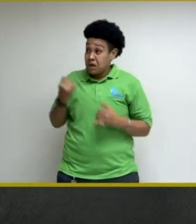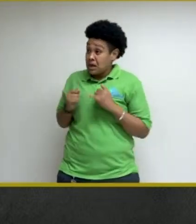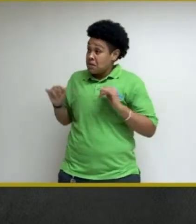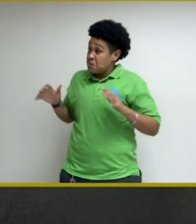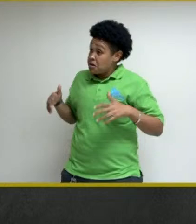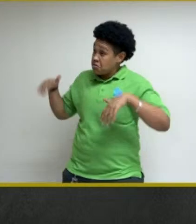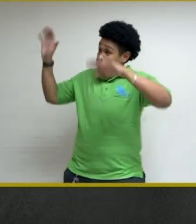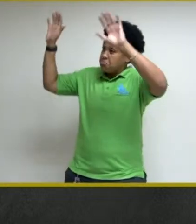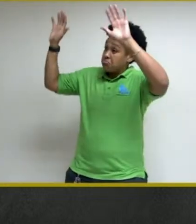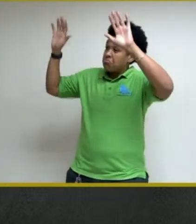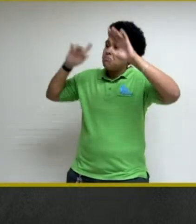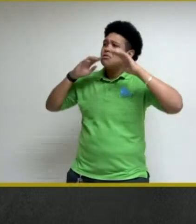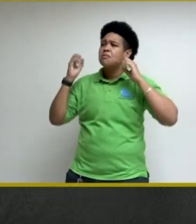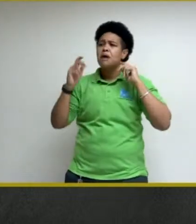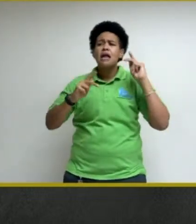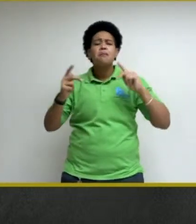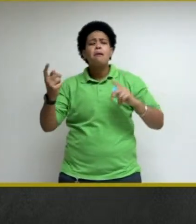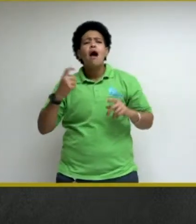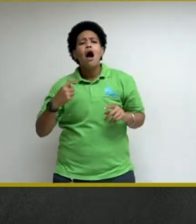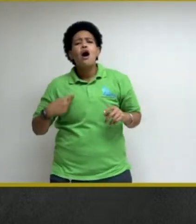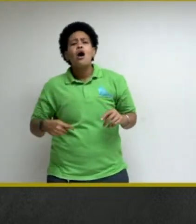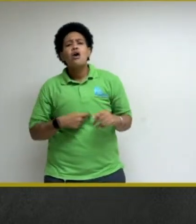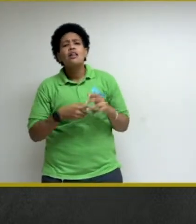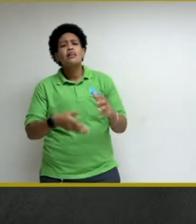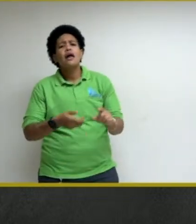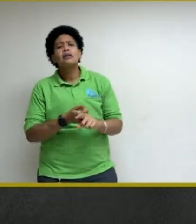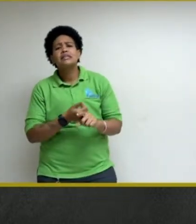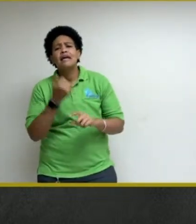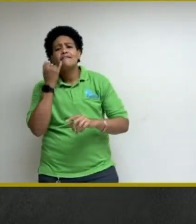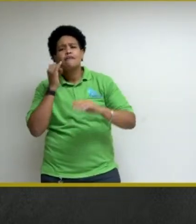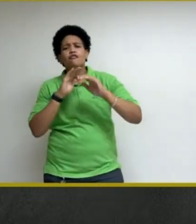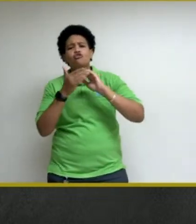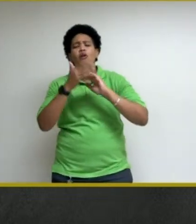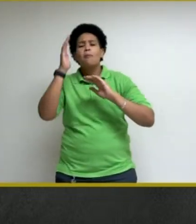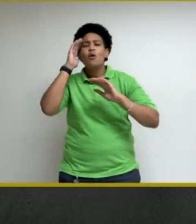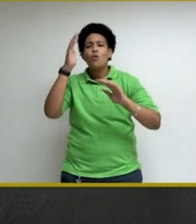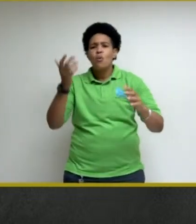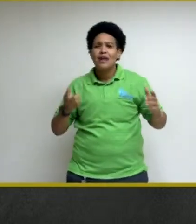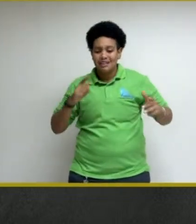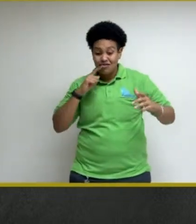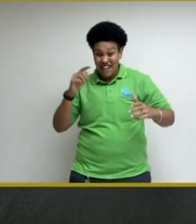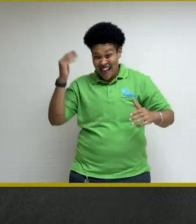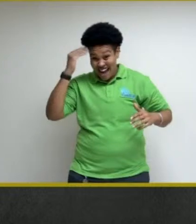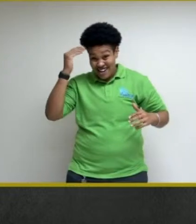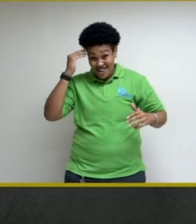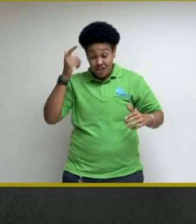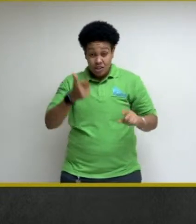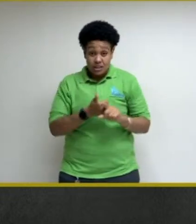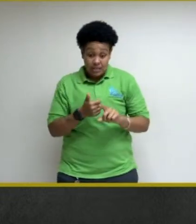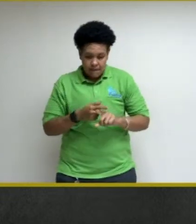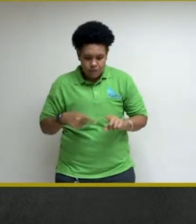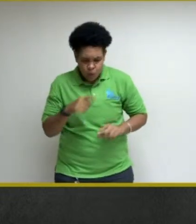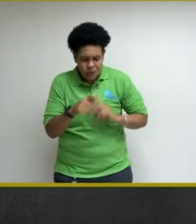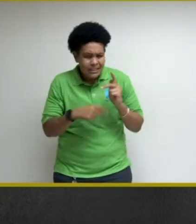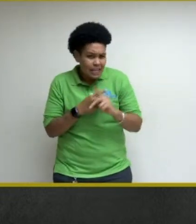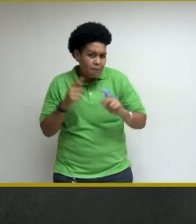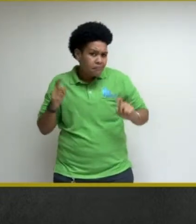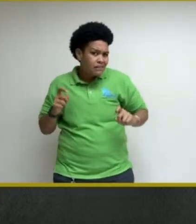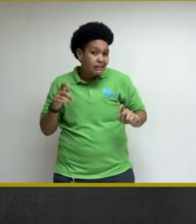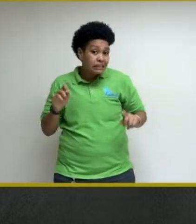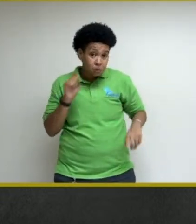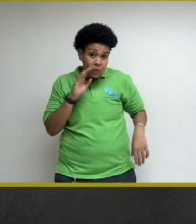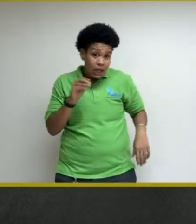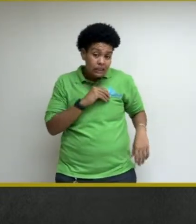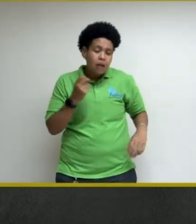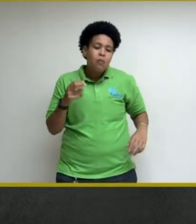have been asking us if Jamaica will be acknowledging those type of tests, or are